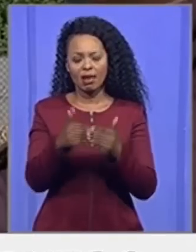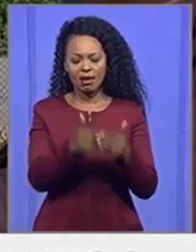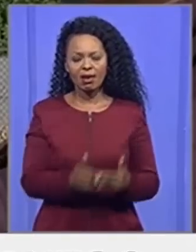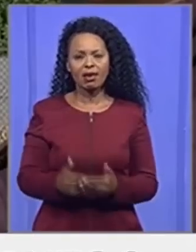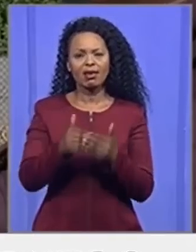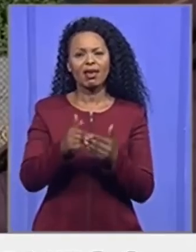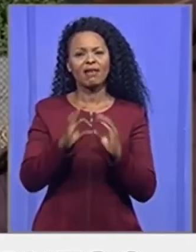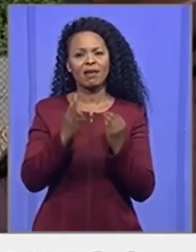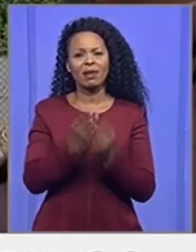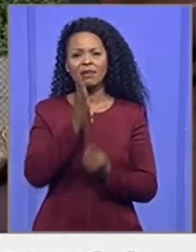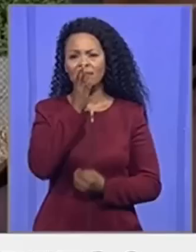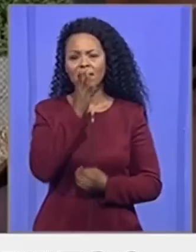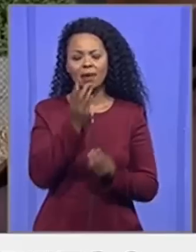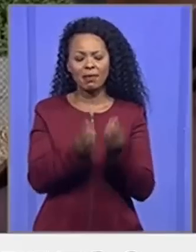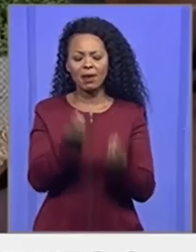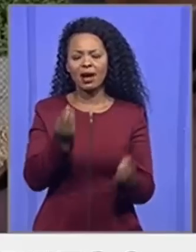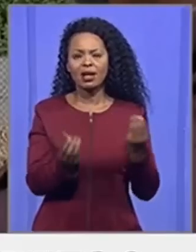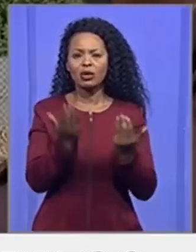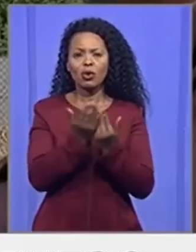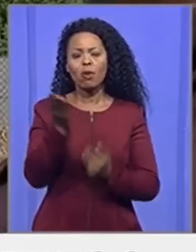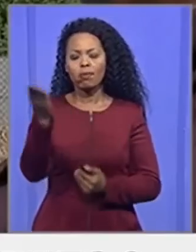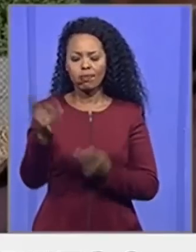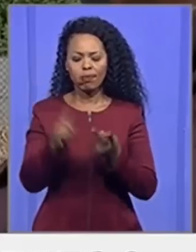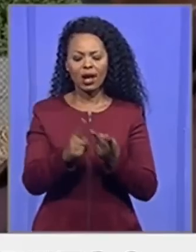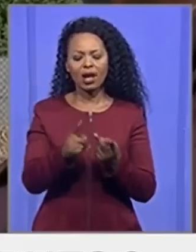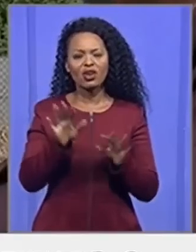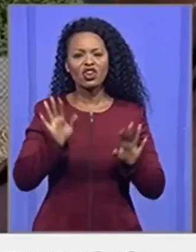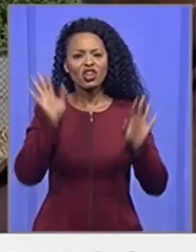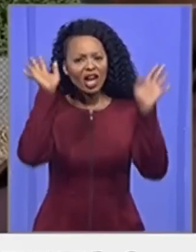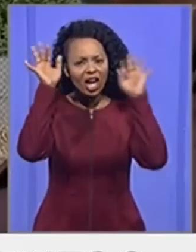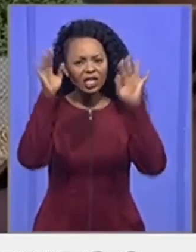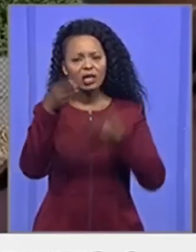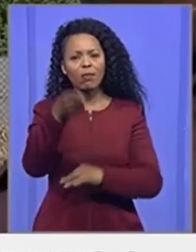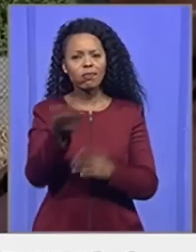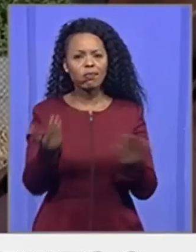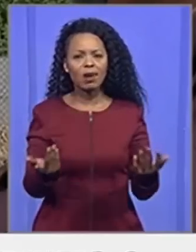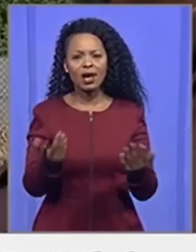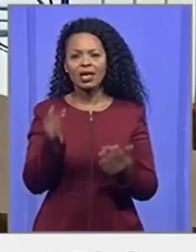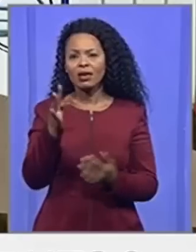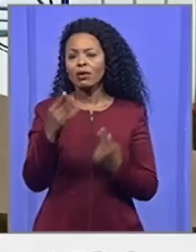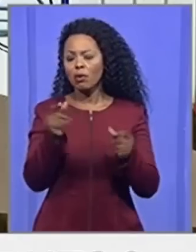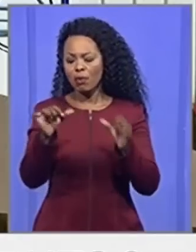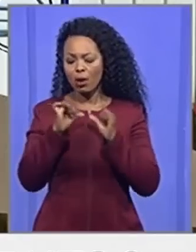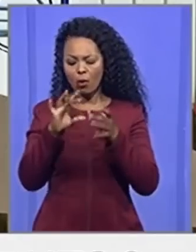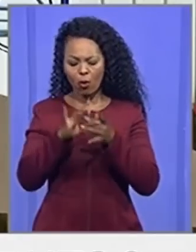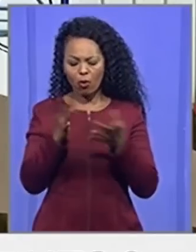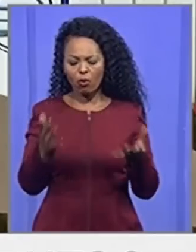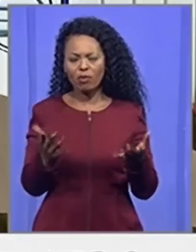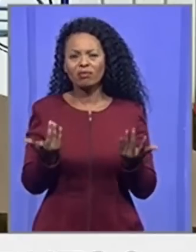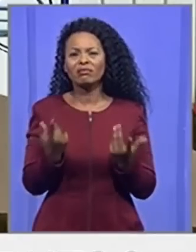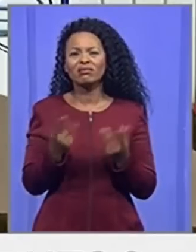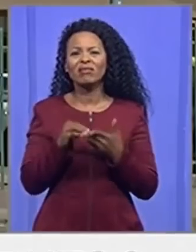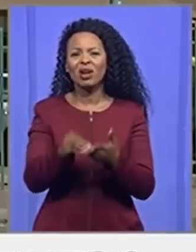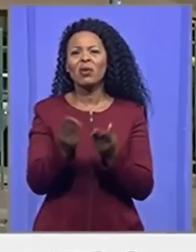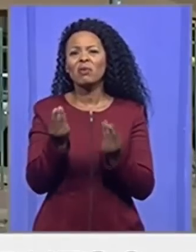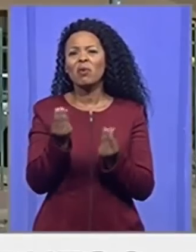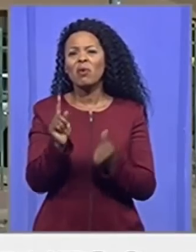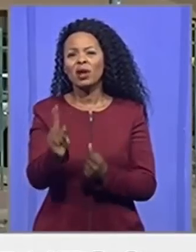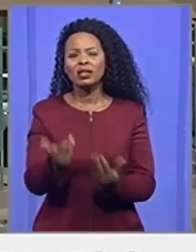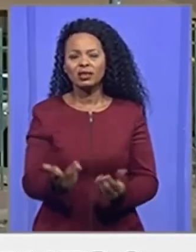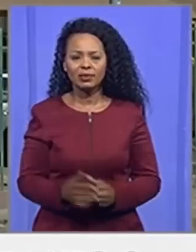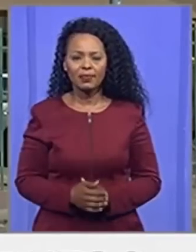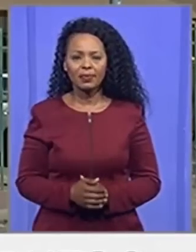le bana ba ba tsenang diskolo le di crèche. So ha o tla go bona go gae go thata. Mokgatlo wa basebeletsi o re o se o